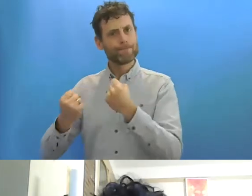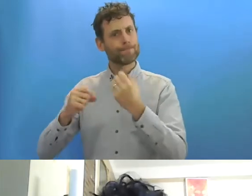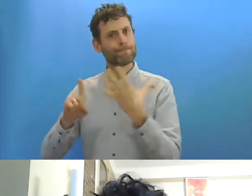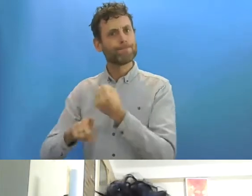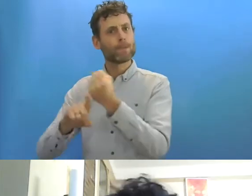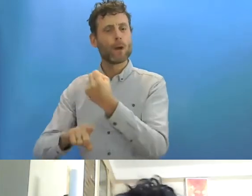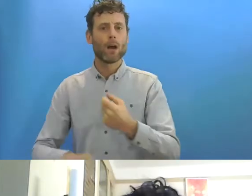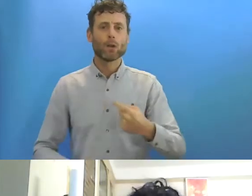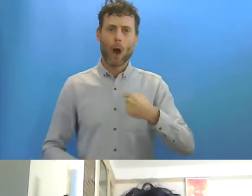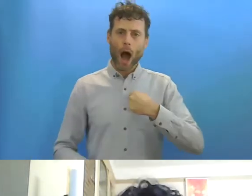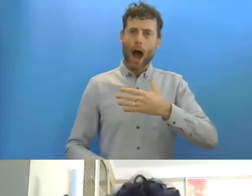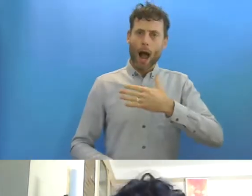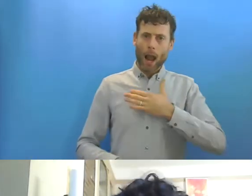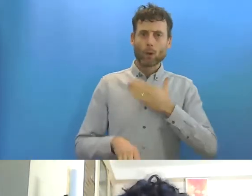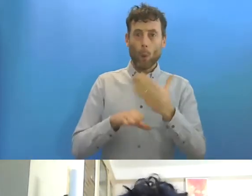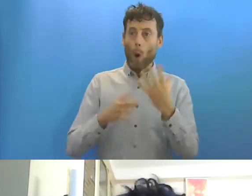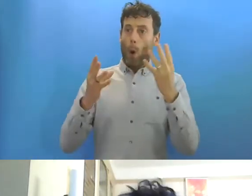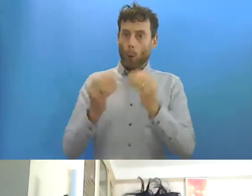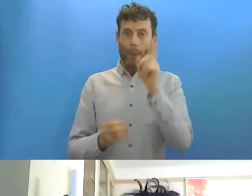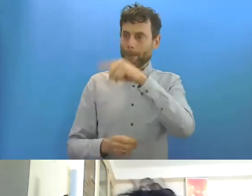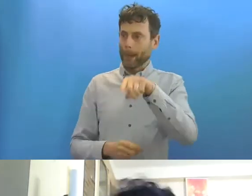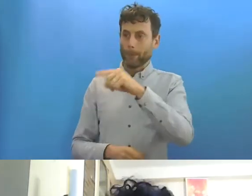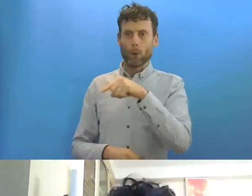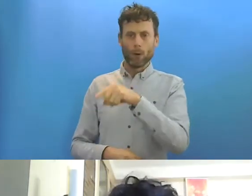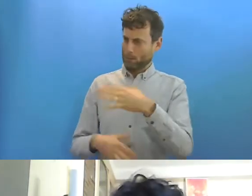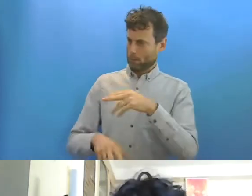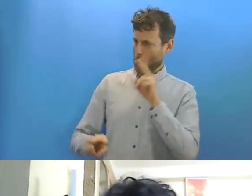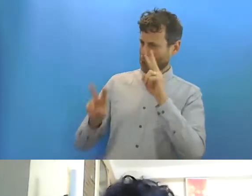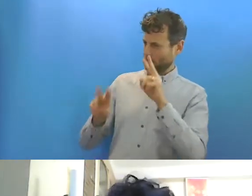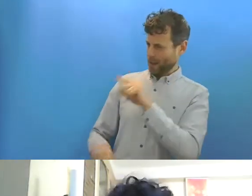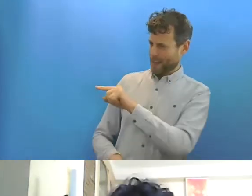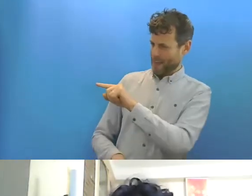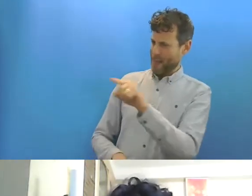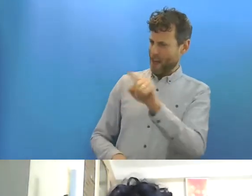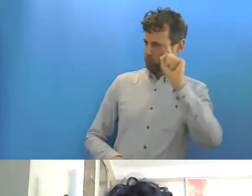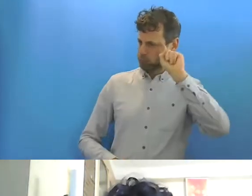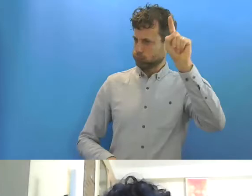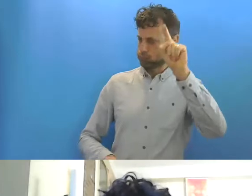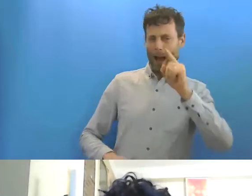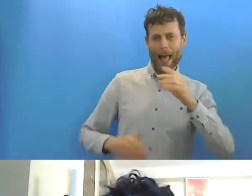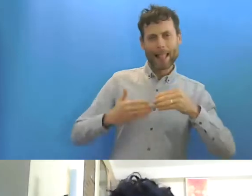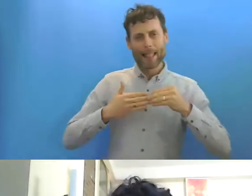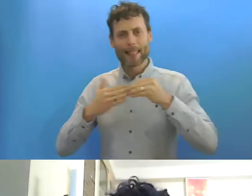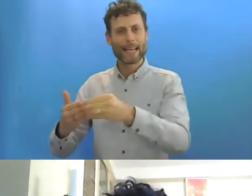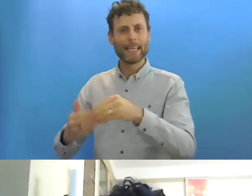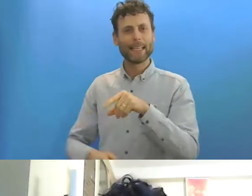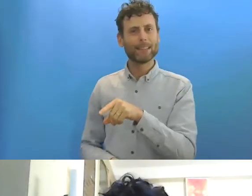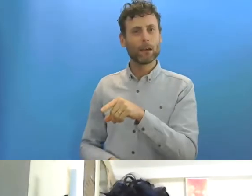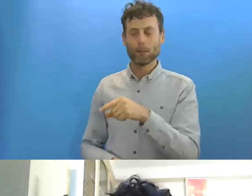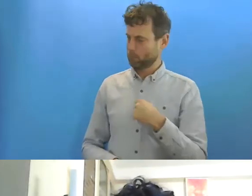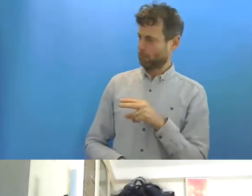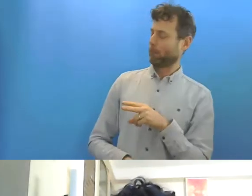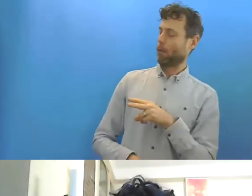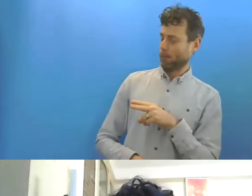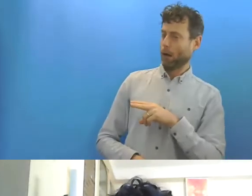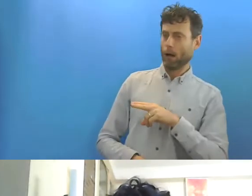work with people who are leading in this sector, but also, you know, just in, it's sort of in it, you don't almost think about it so much